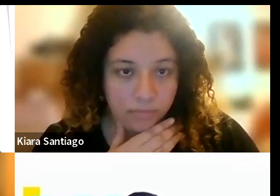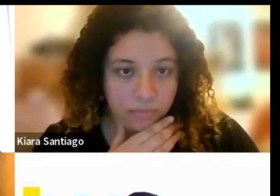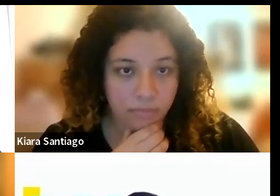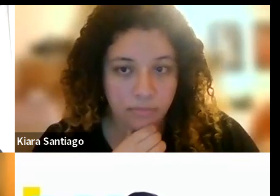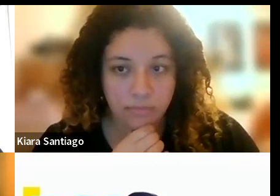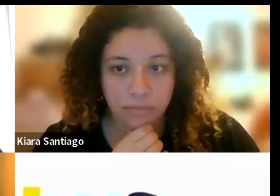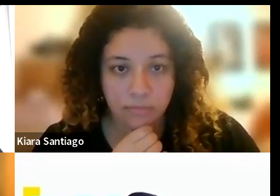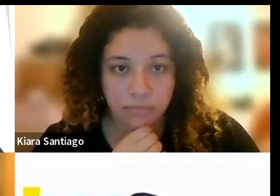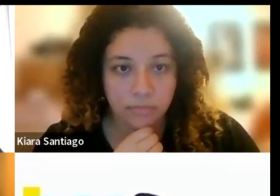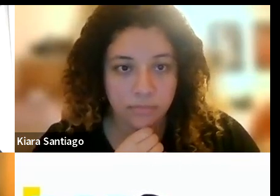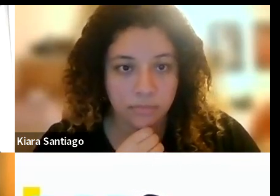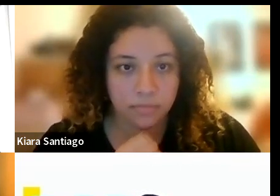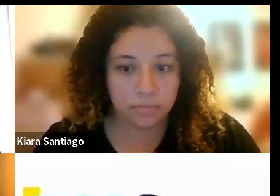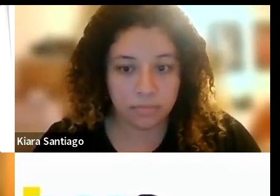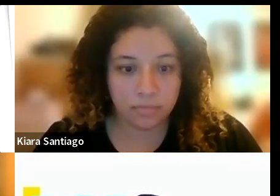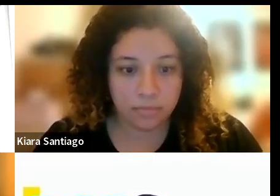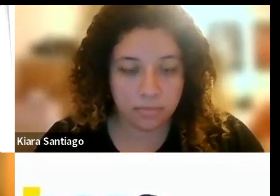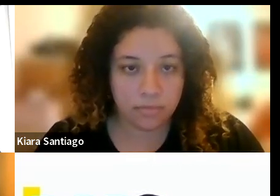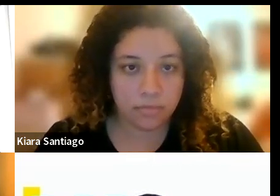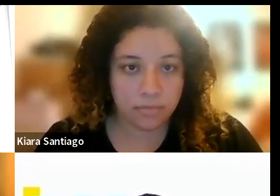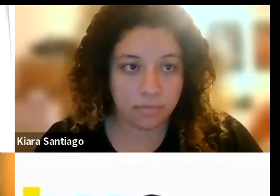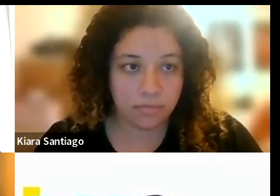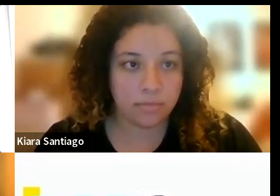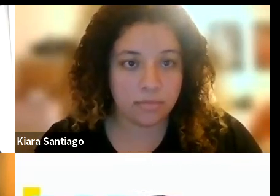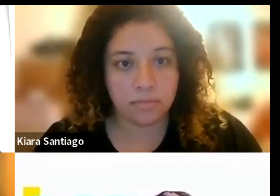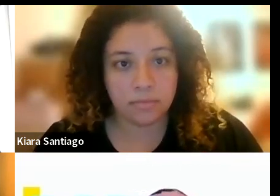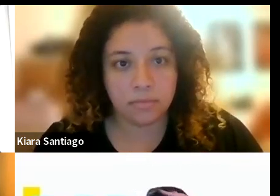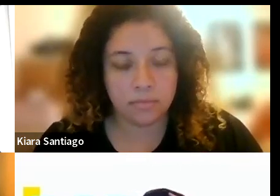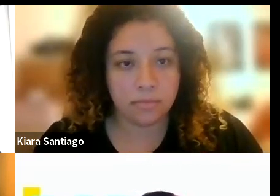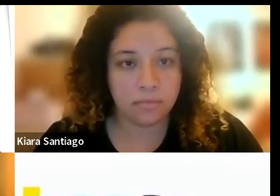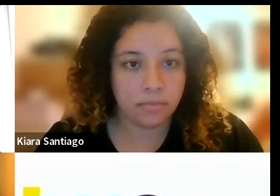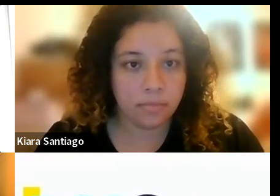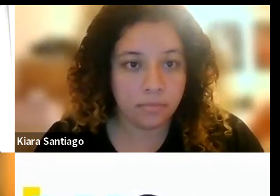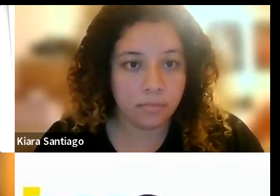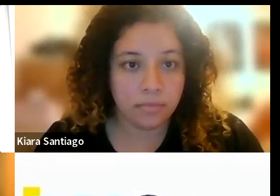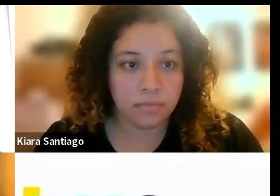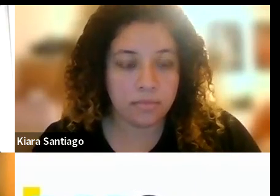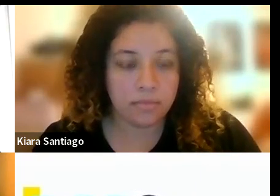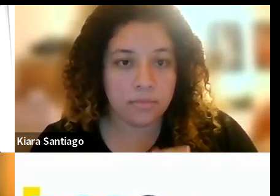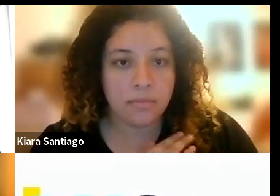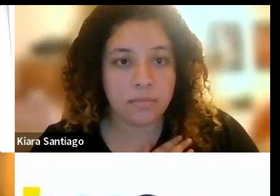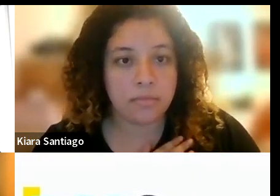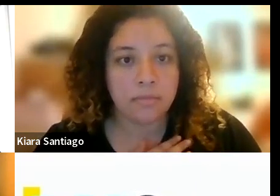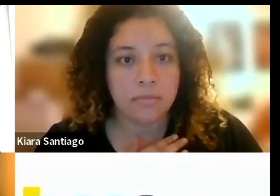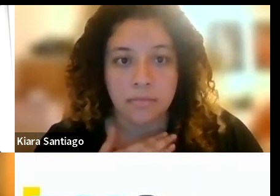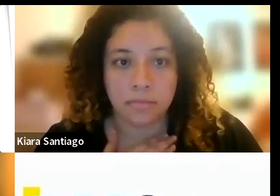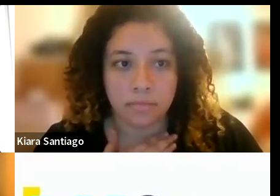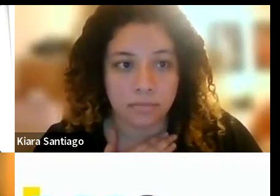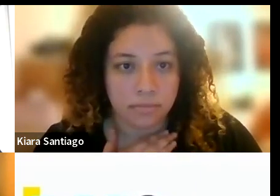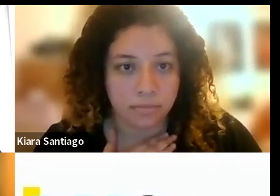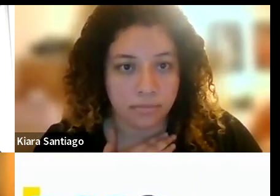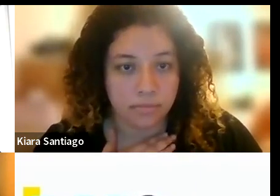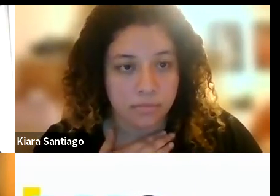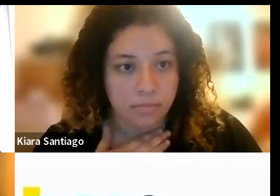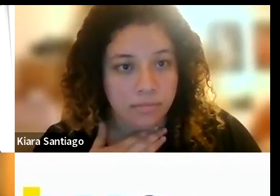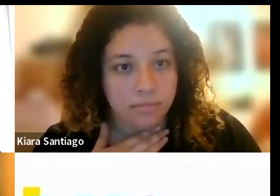And I kind of have a hard time with that, where like everything's kind of watered down to be like, if you do this, everything will be good. And kind of